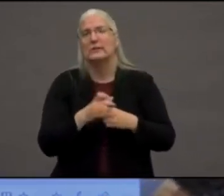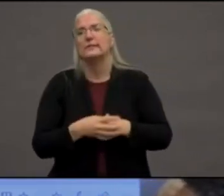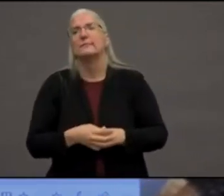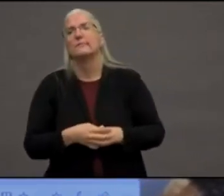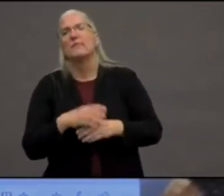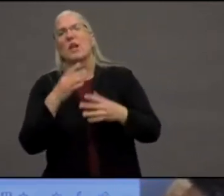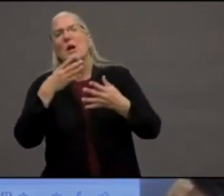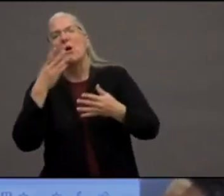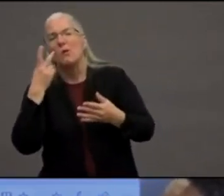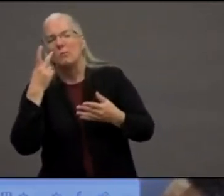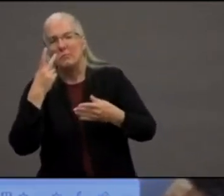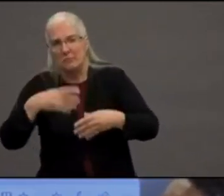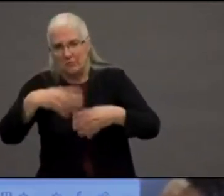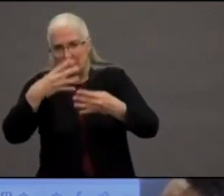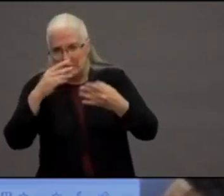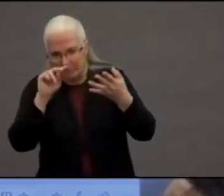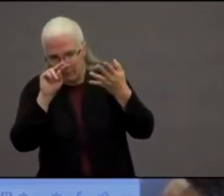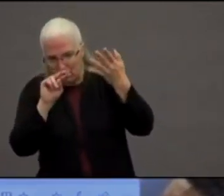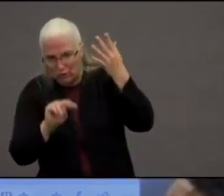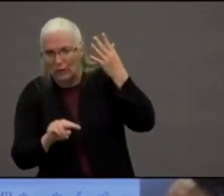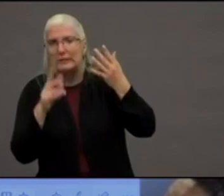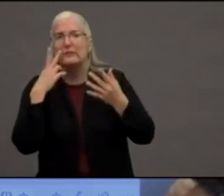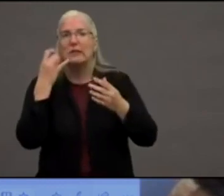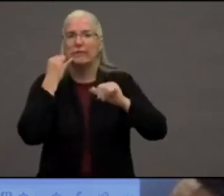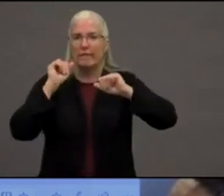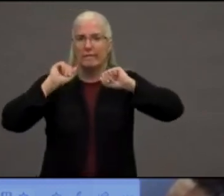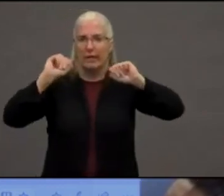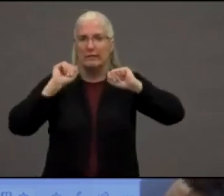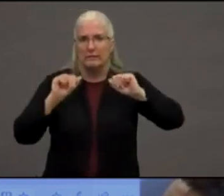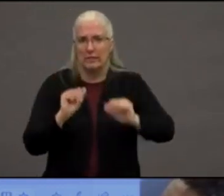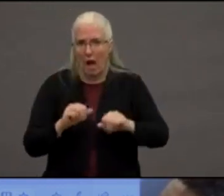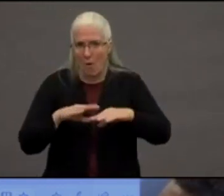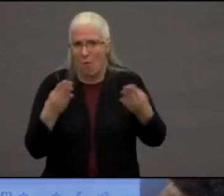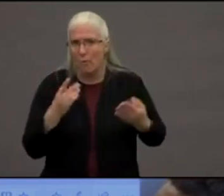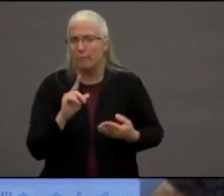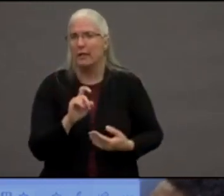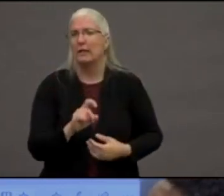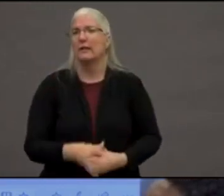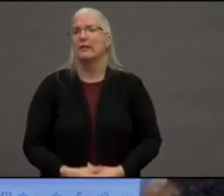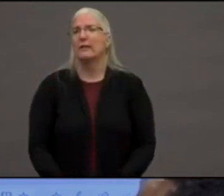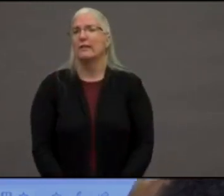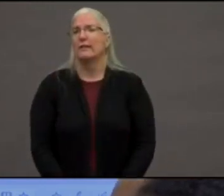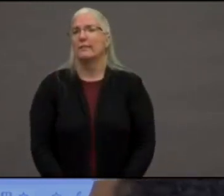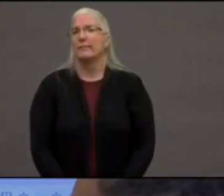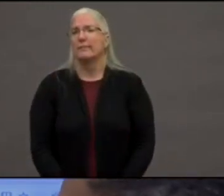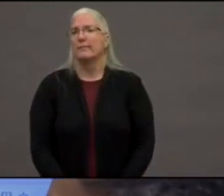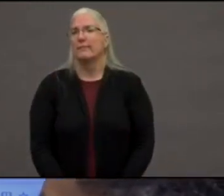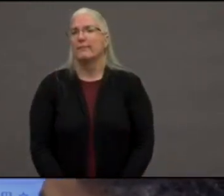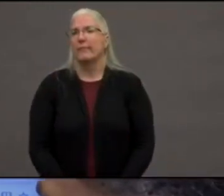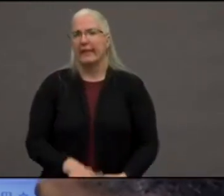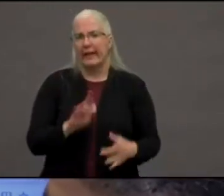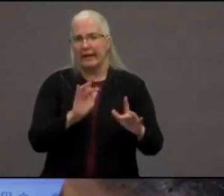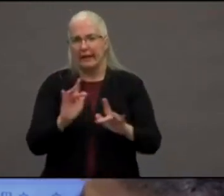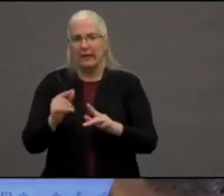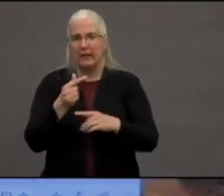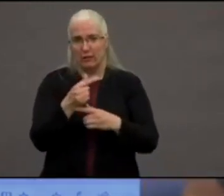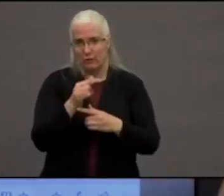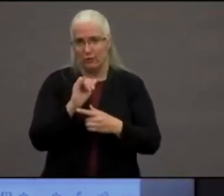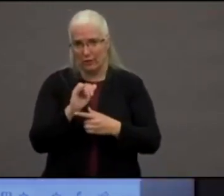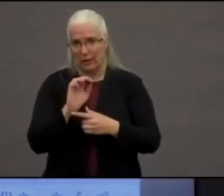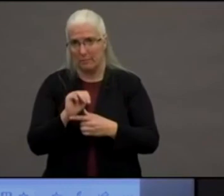fitness, I believe EF. There we go. Yeah, can open